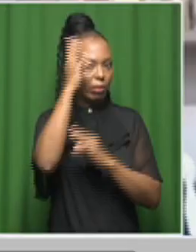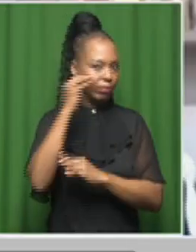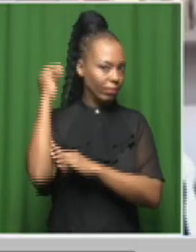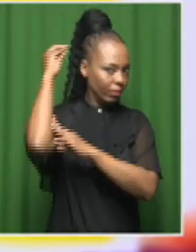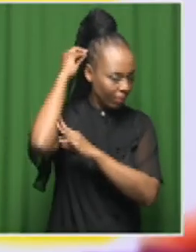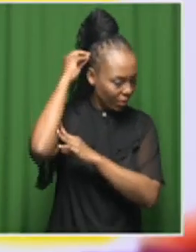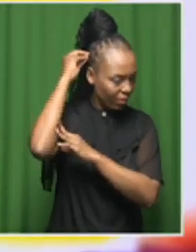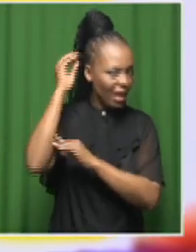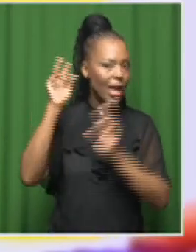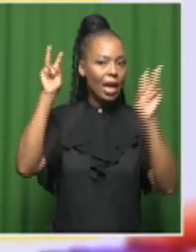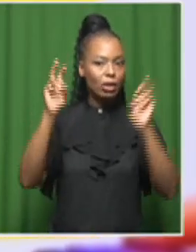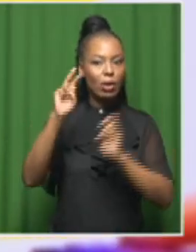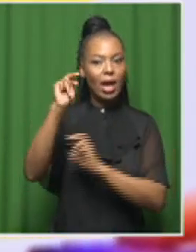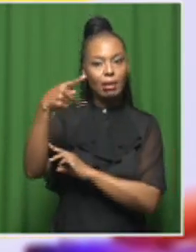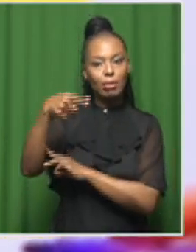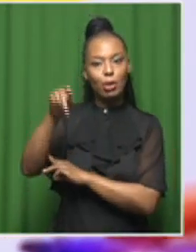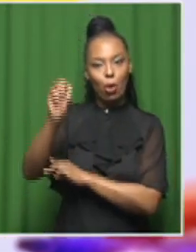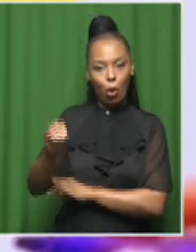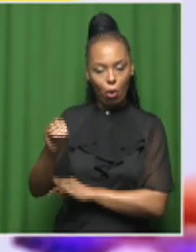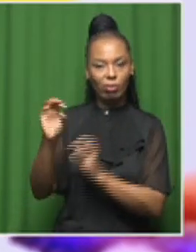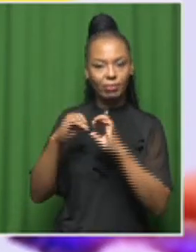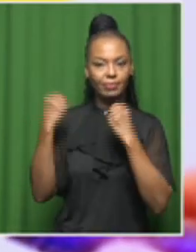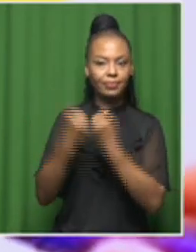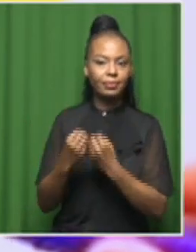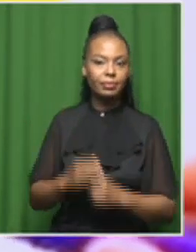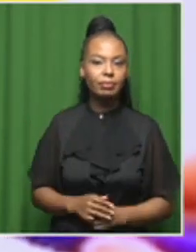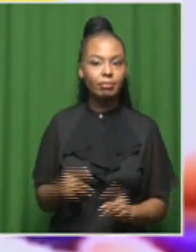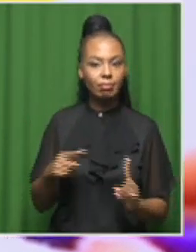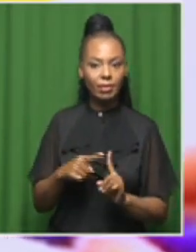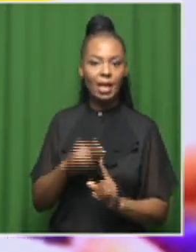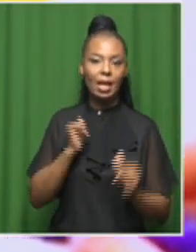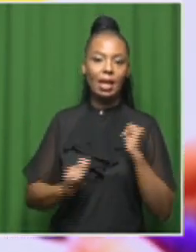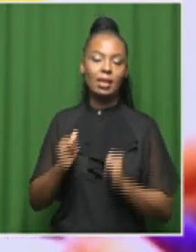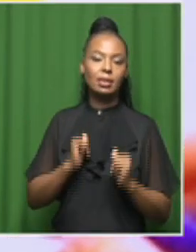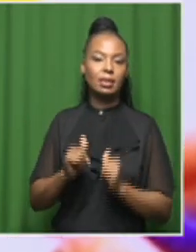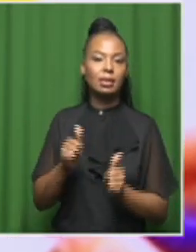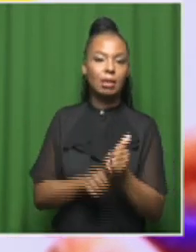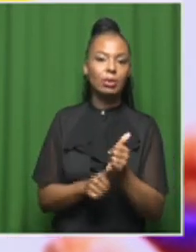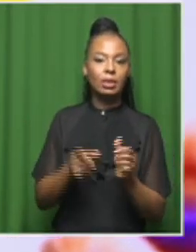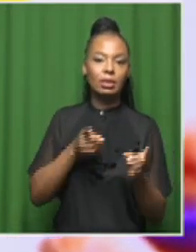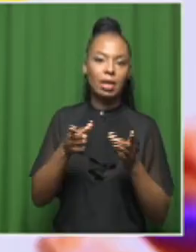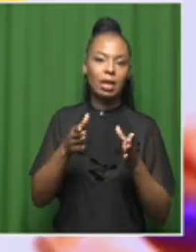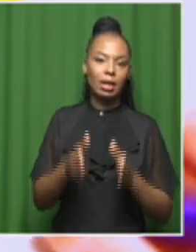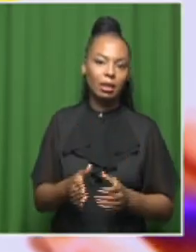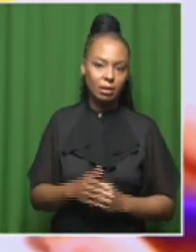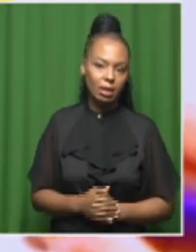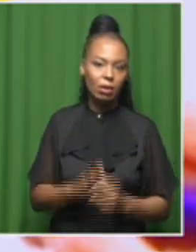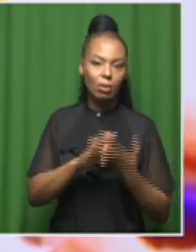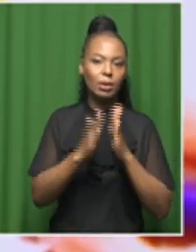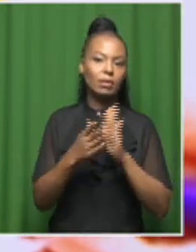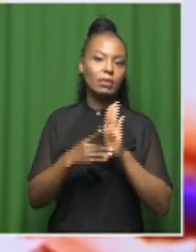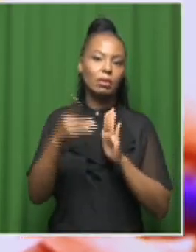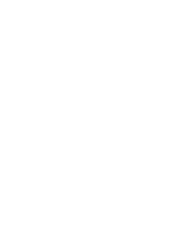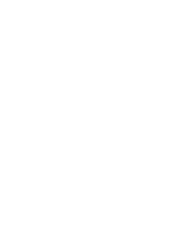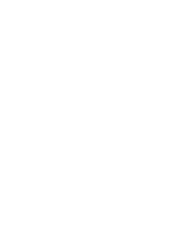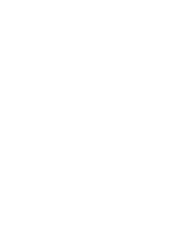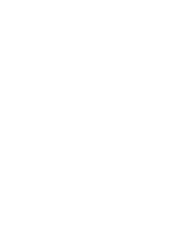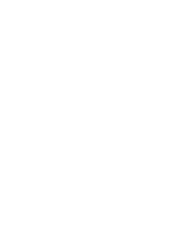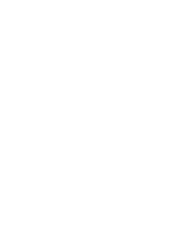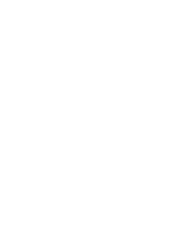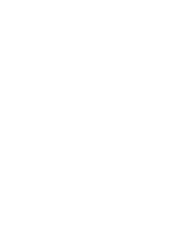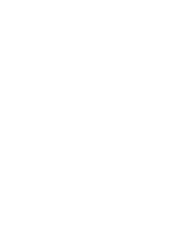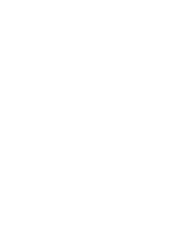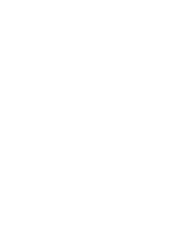NPO. Mpho Mngxitama, Acting Deputy Director General for Community Development in the Department of Social Development.